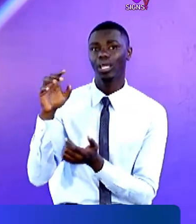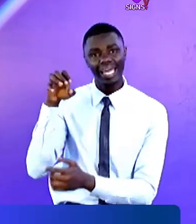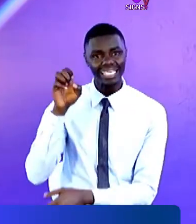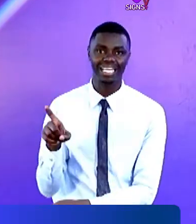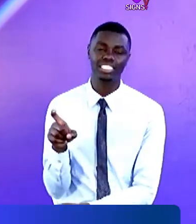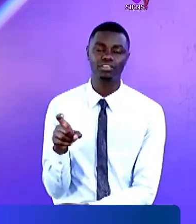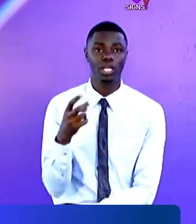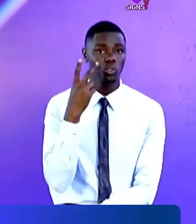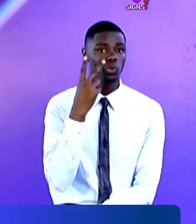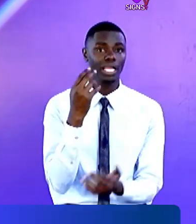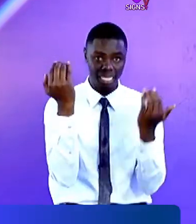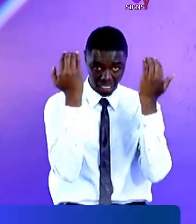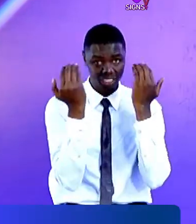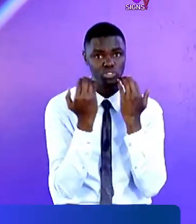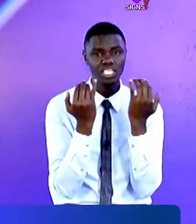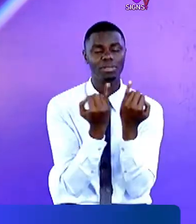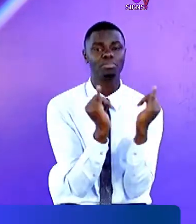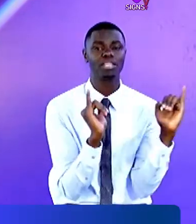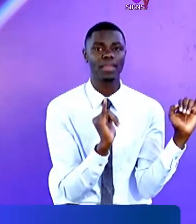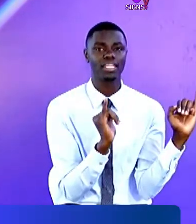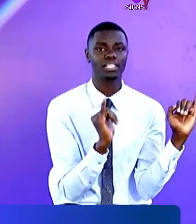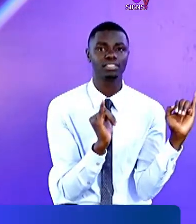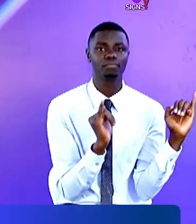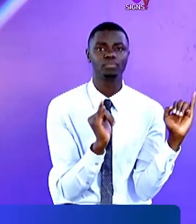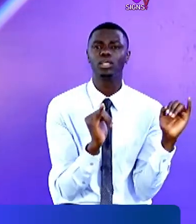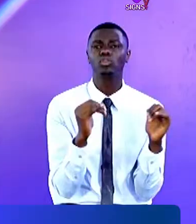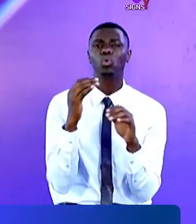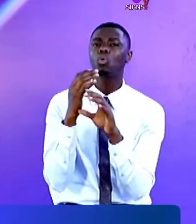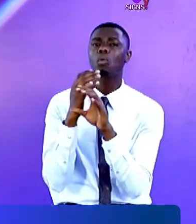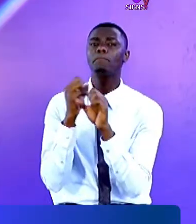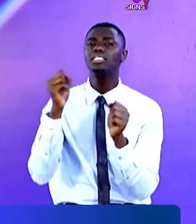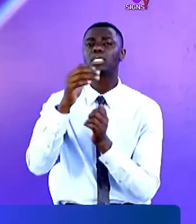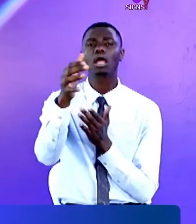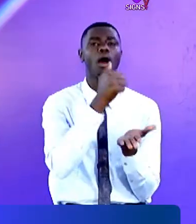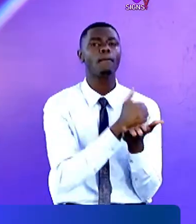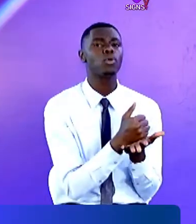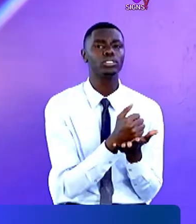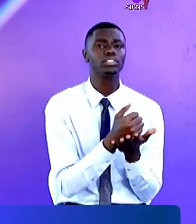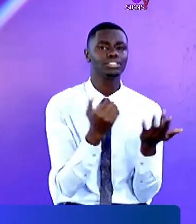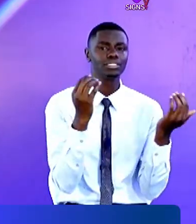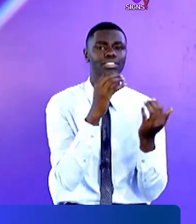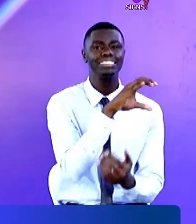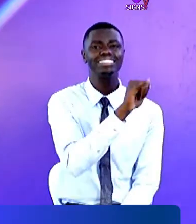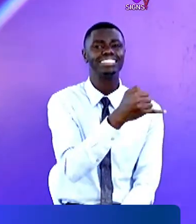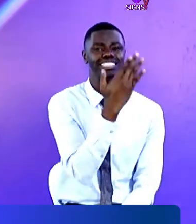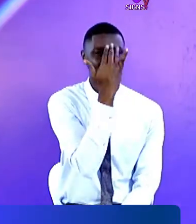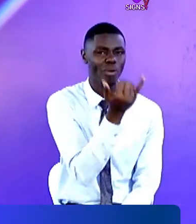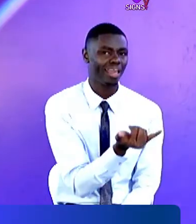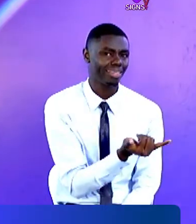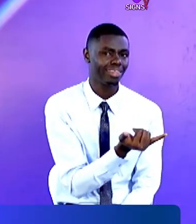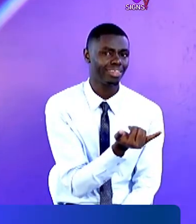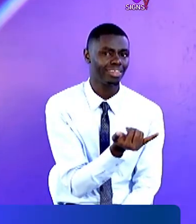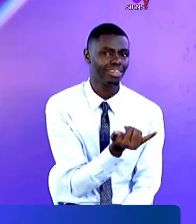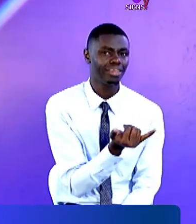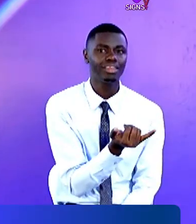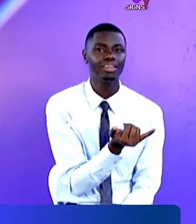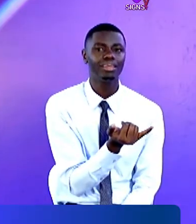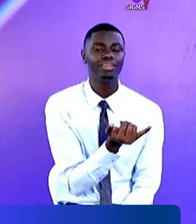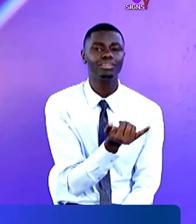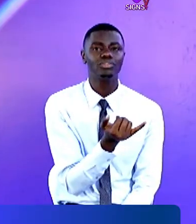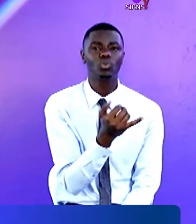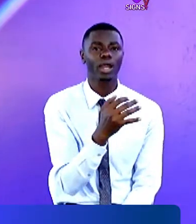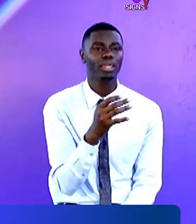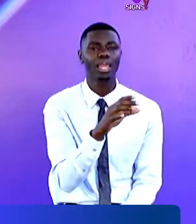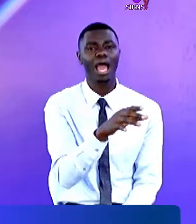looking at a judiciary that should be independent. Why should the president appoint Chief Justice? Yeah. Why should they appoint these